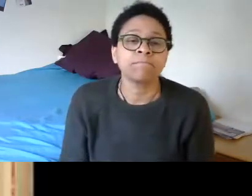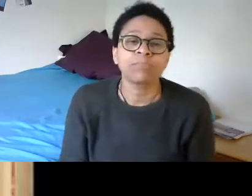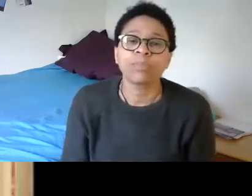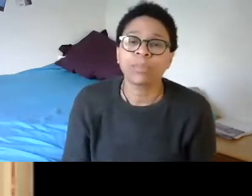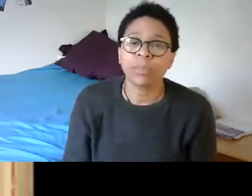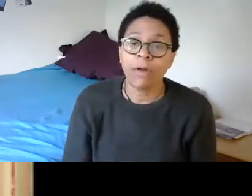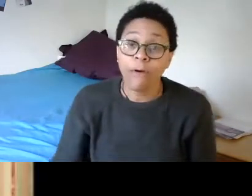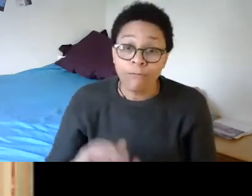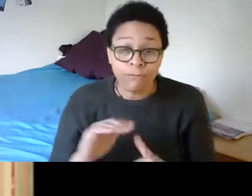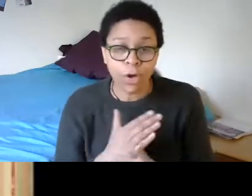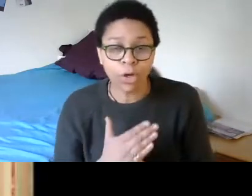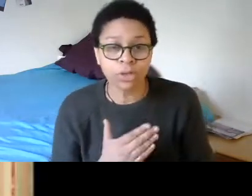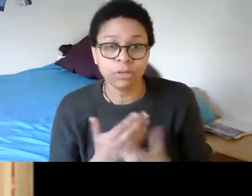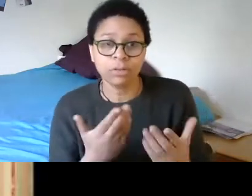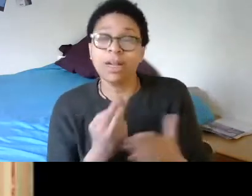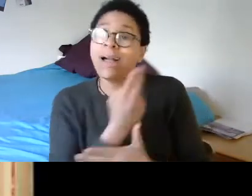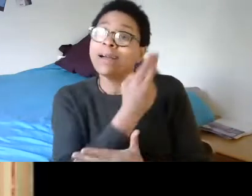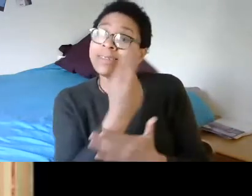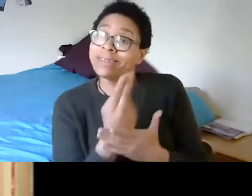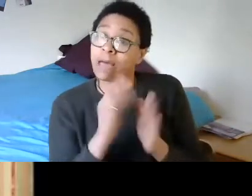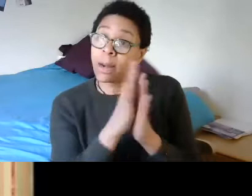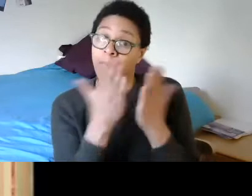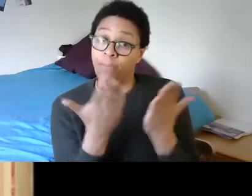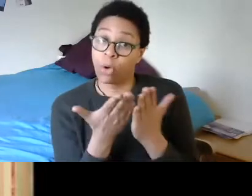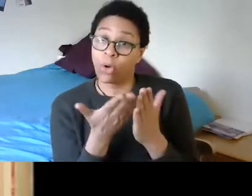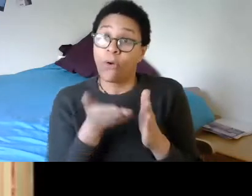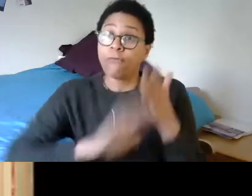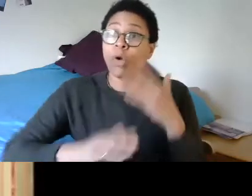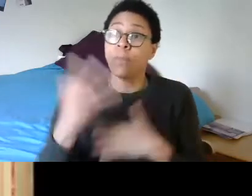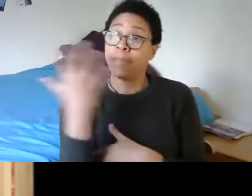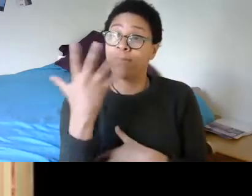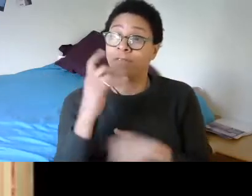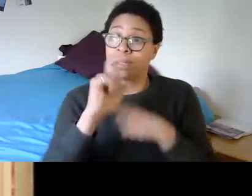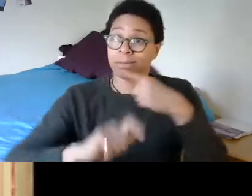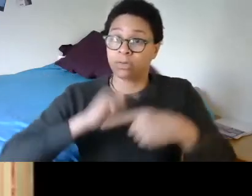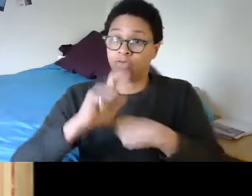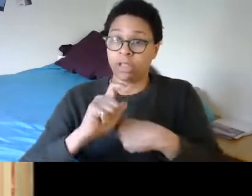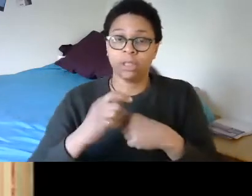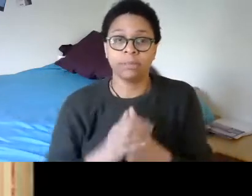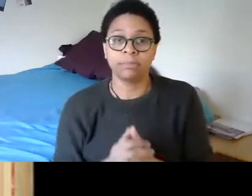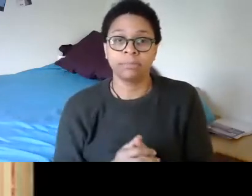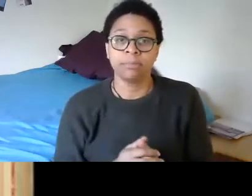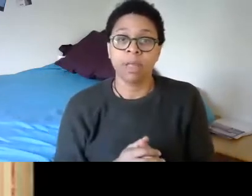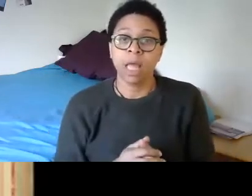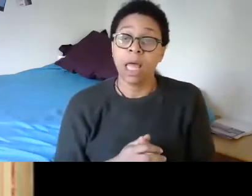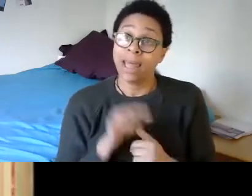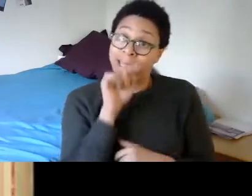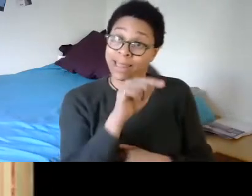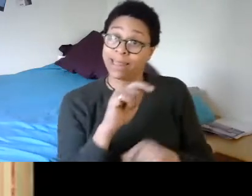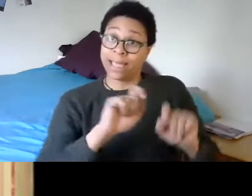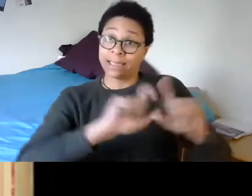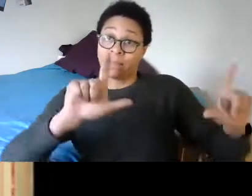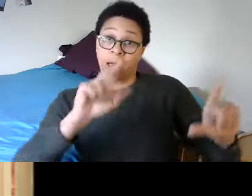First, a brief look at book design and book interaction in Europe in the 15th century. The image filling the slide is a page of